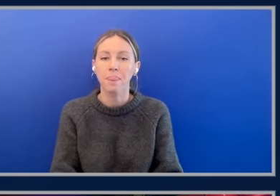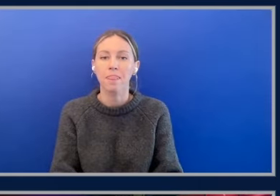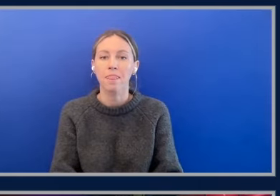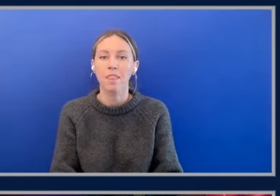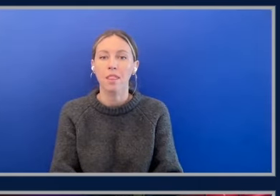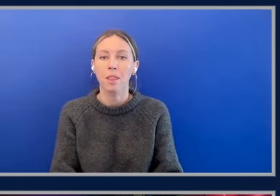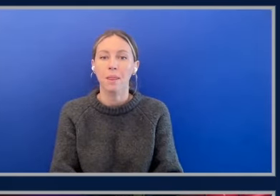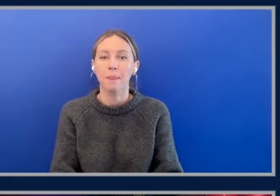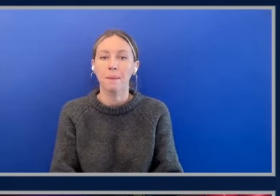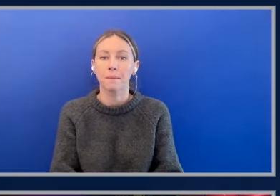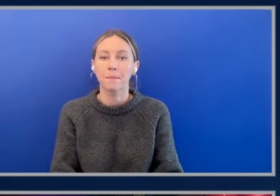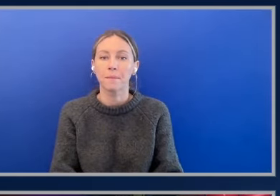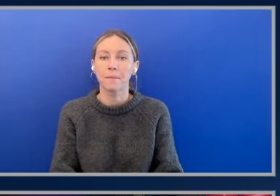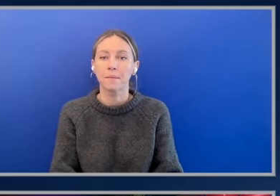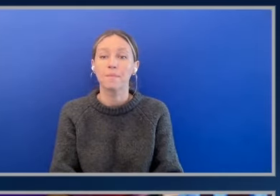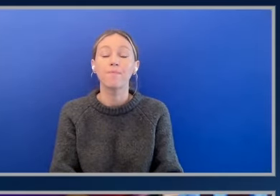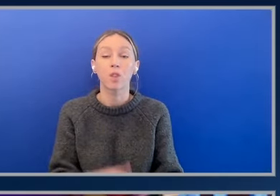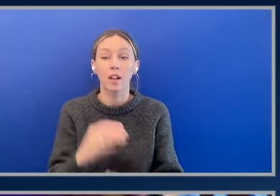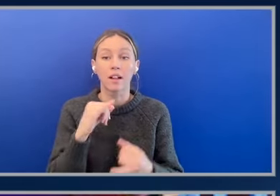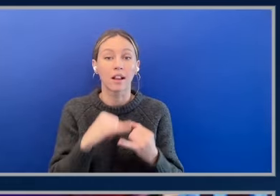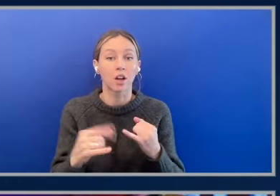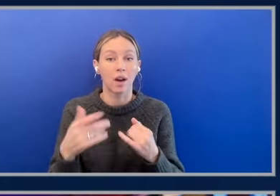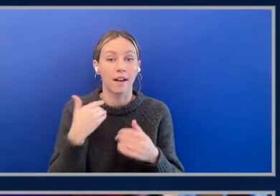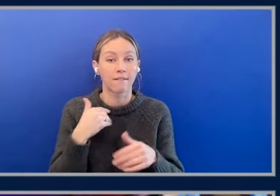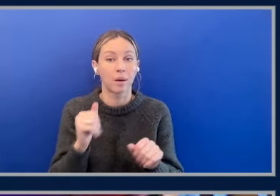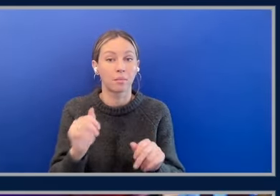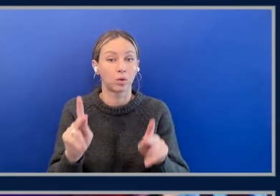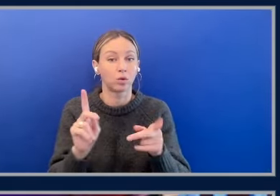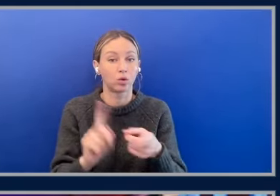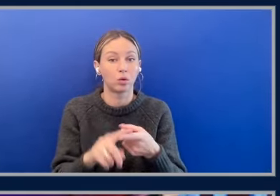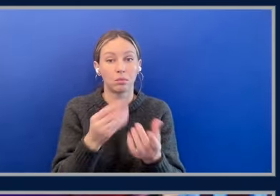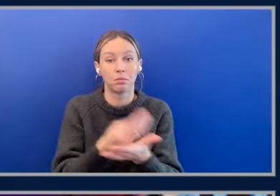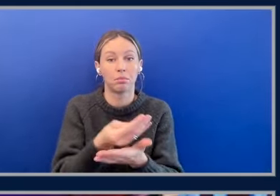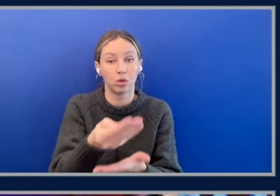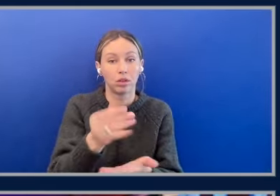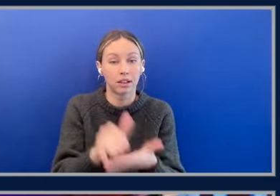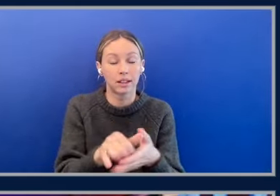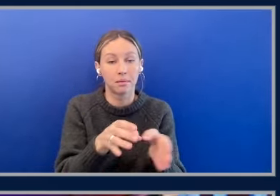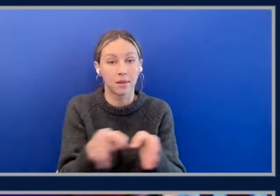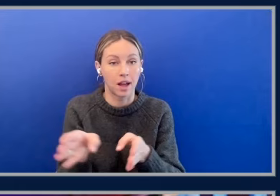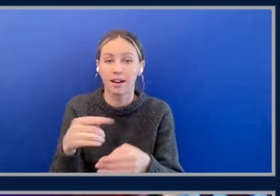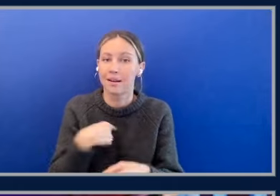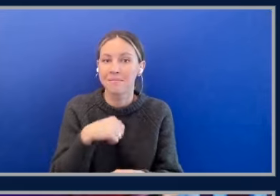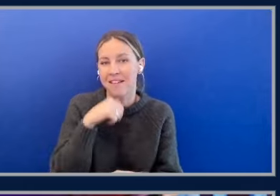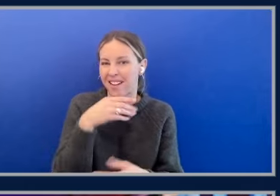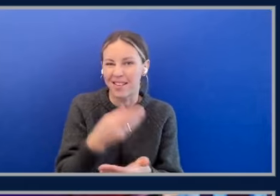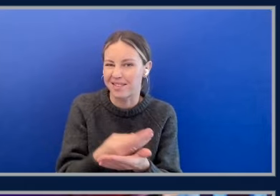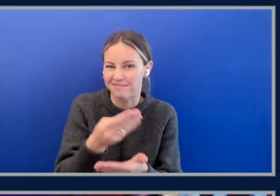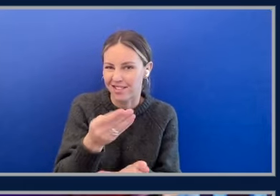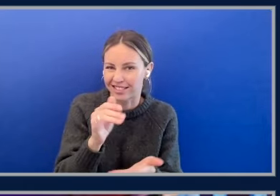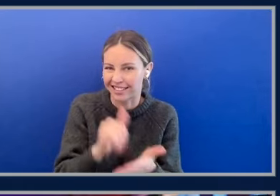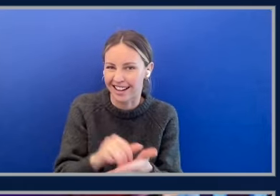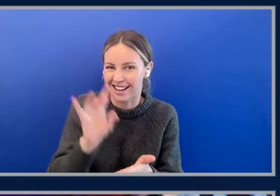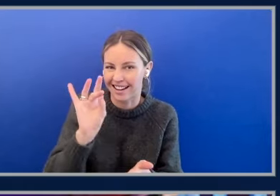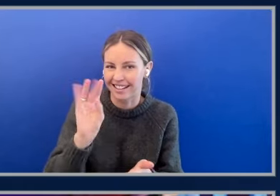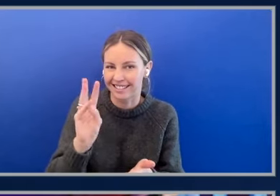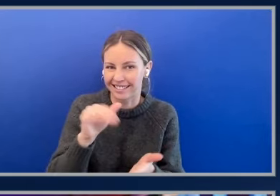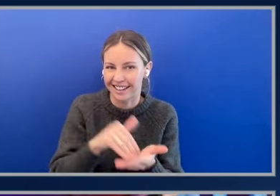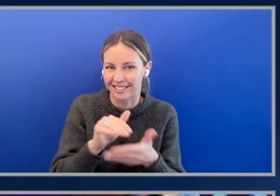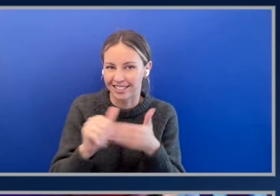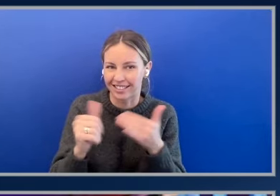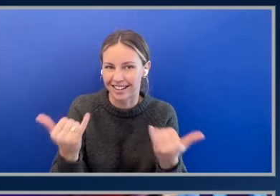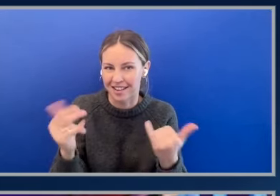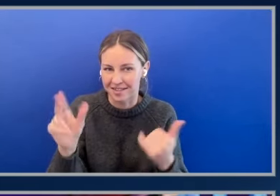then finally you have the opportunity to purchase this plan. I'm not gonna purchase. I'm not gonna pay $86K now.